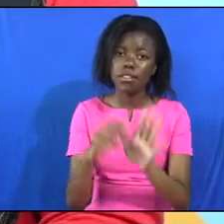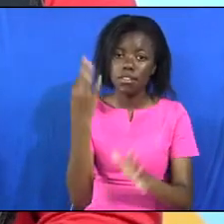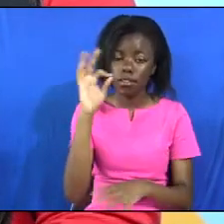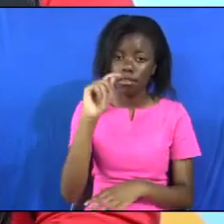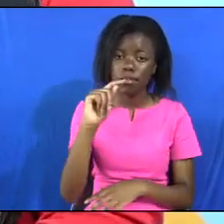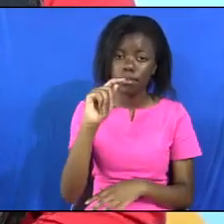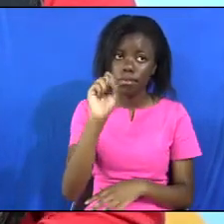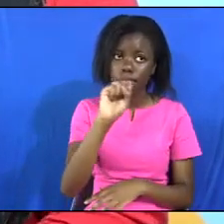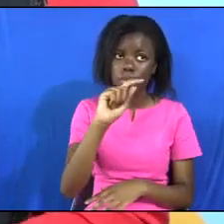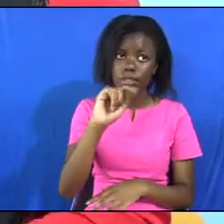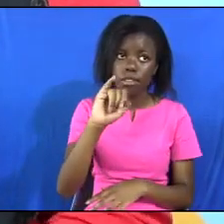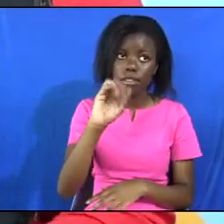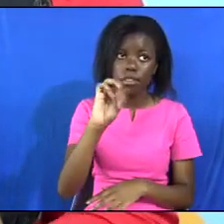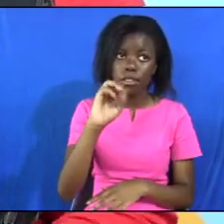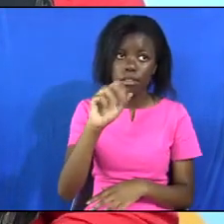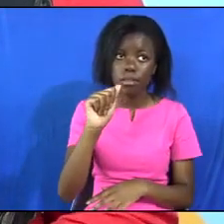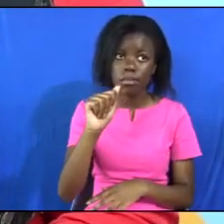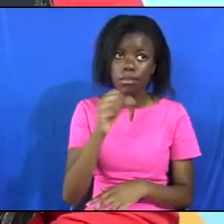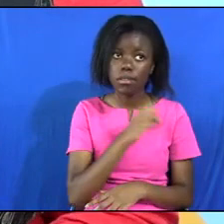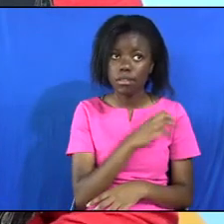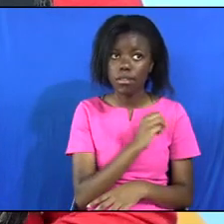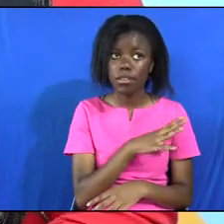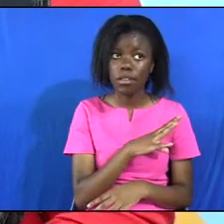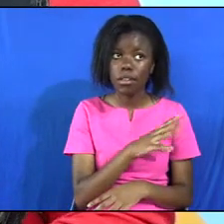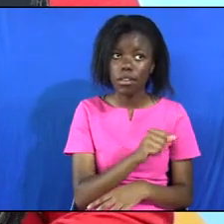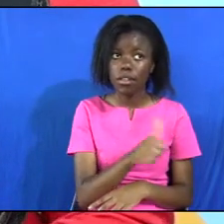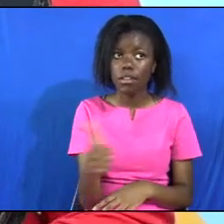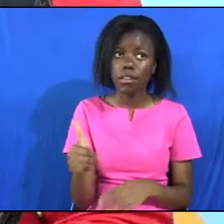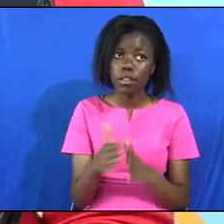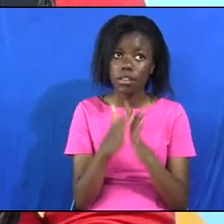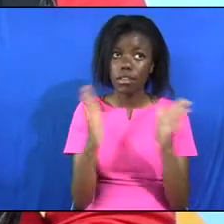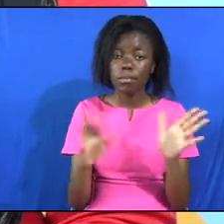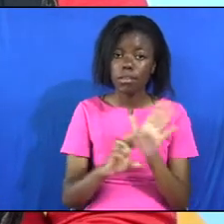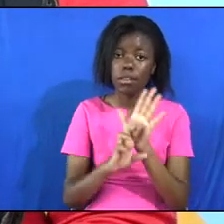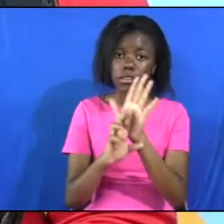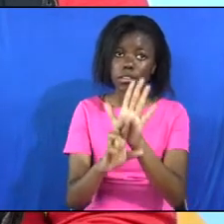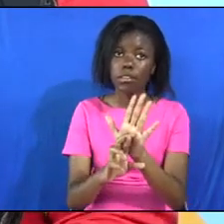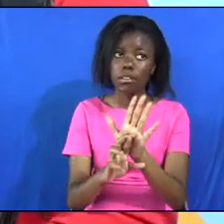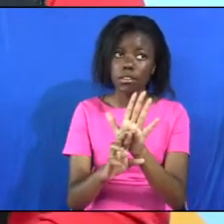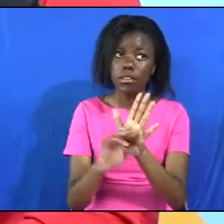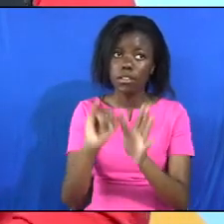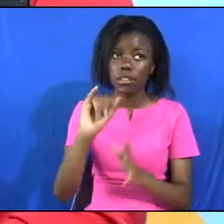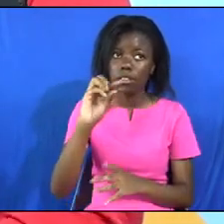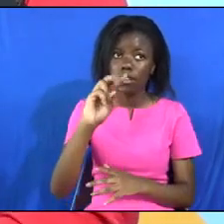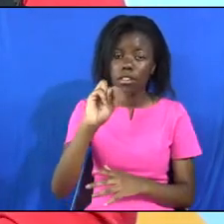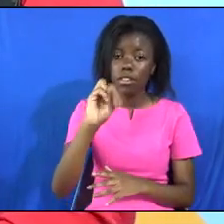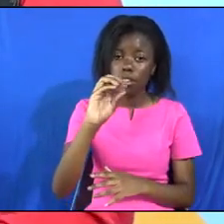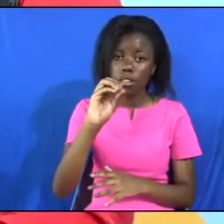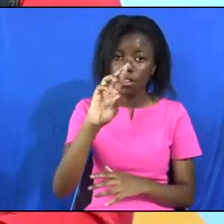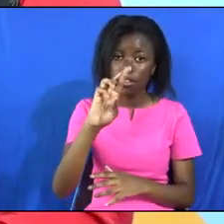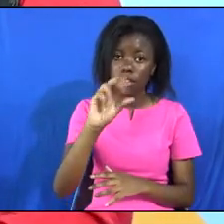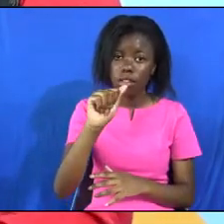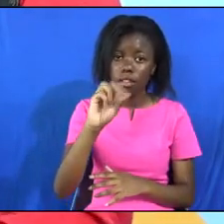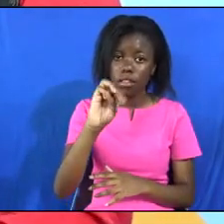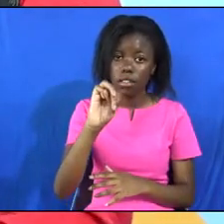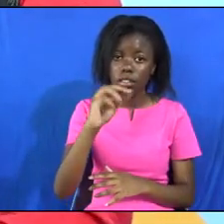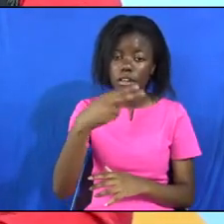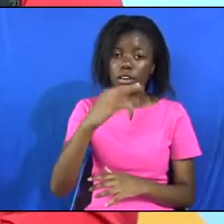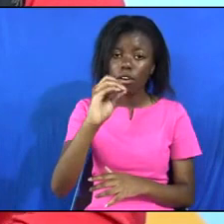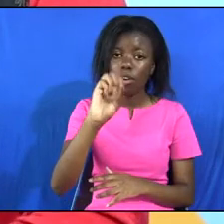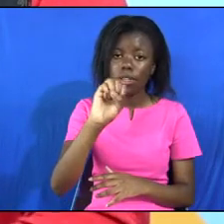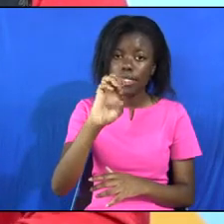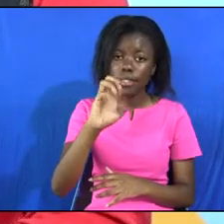fear. And the other biggest cause is ignorance. Hosea 4:6